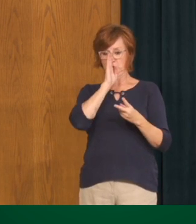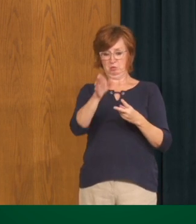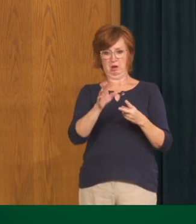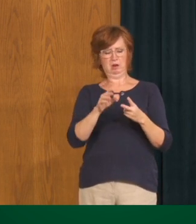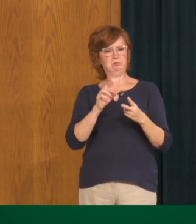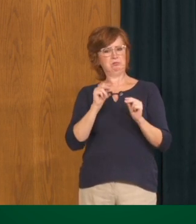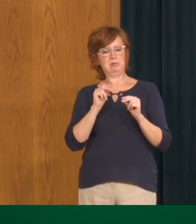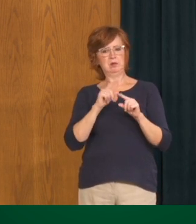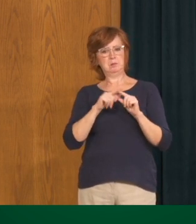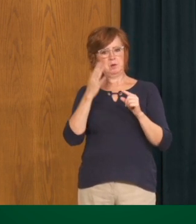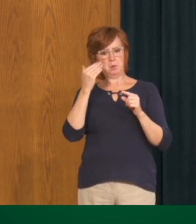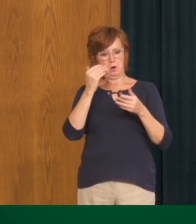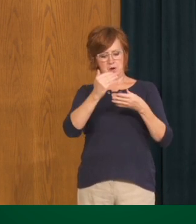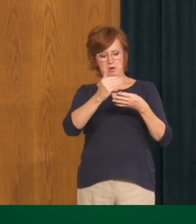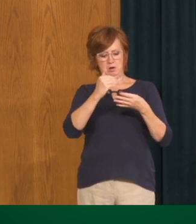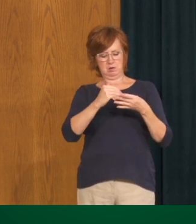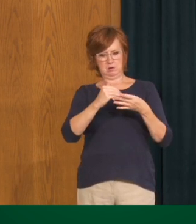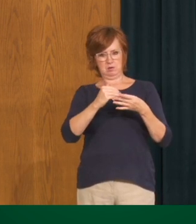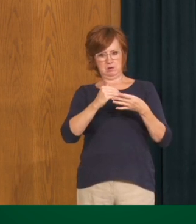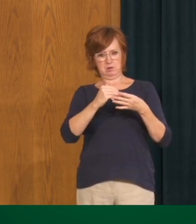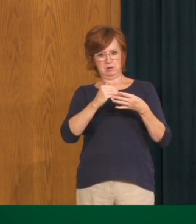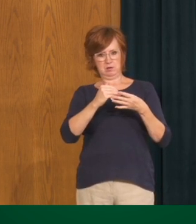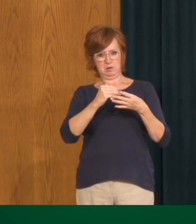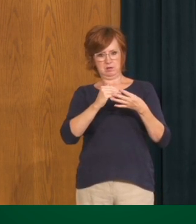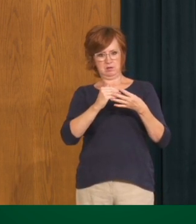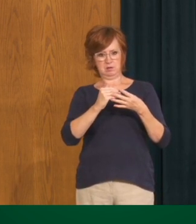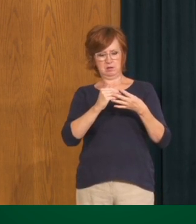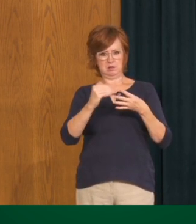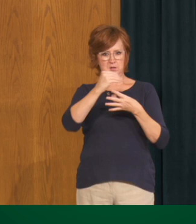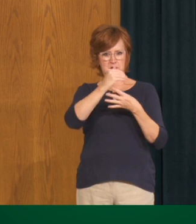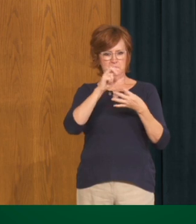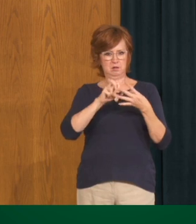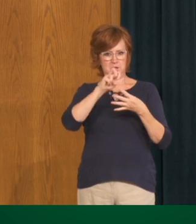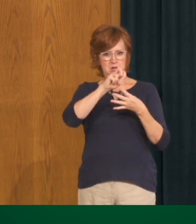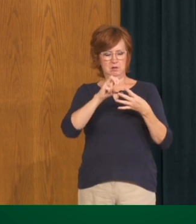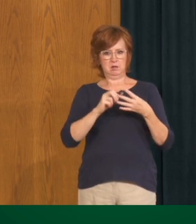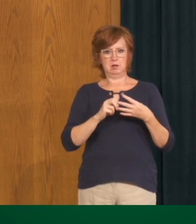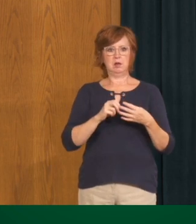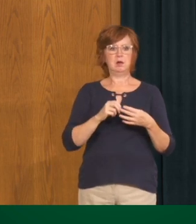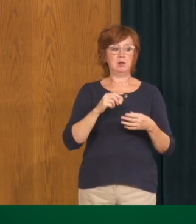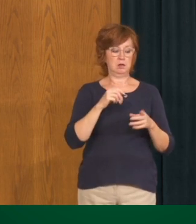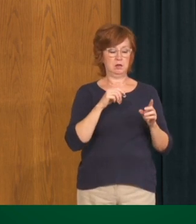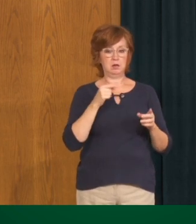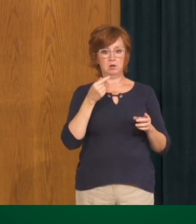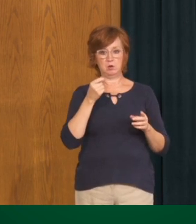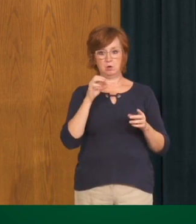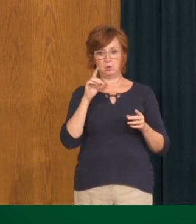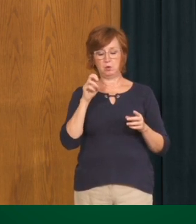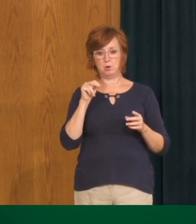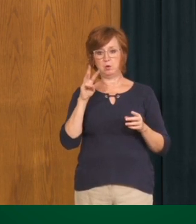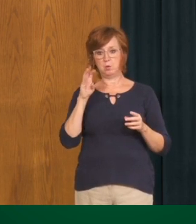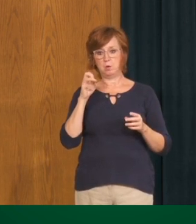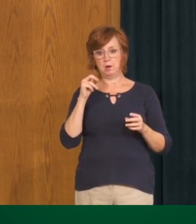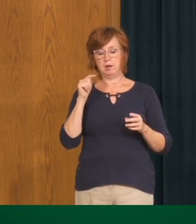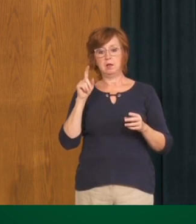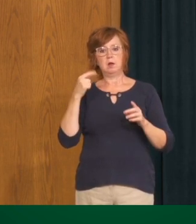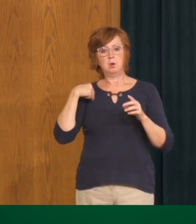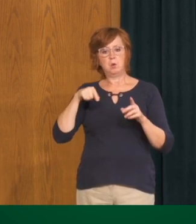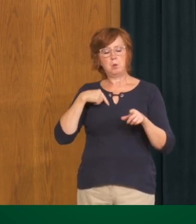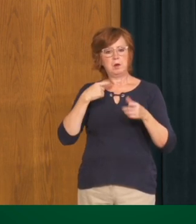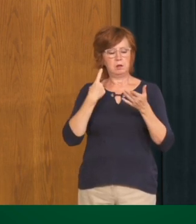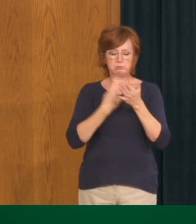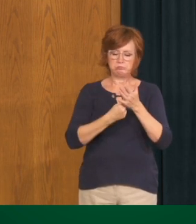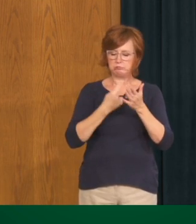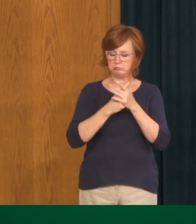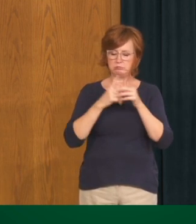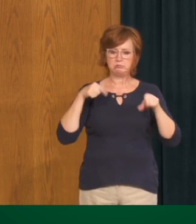out and then recalibrate, as Dr. Shahab says? Well, we've been having these conversations for a while. Certainly, all the school divisions